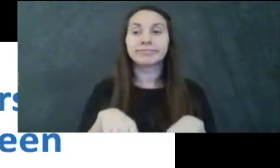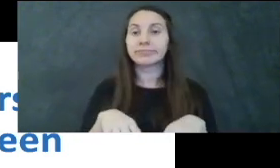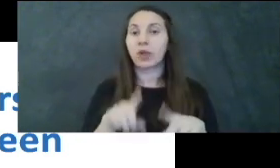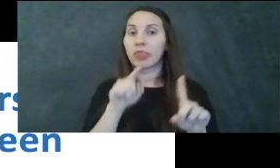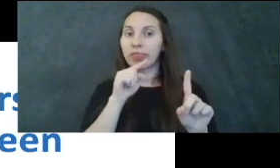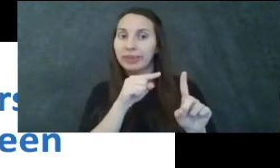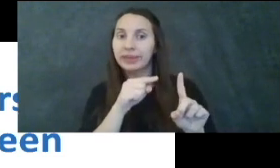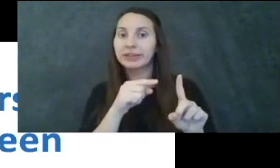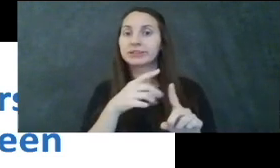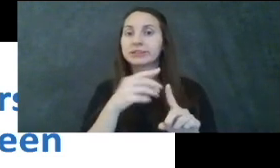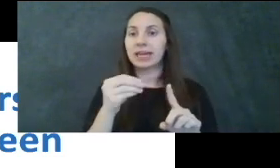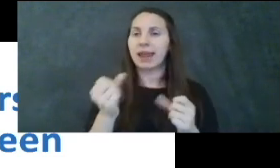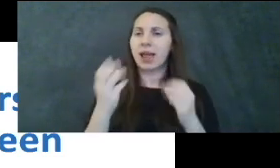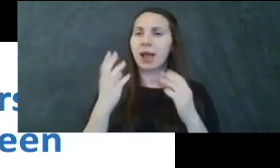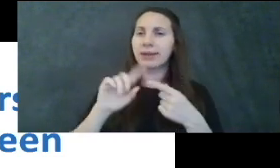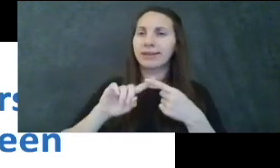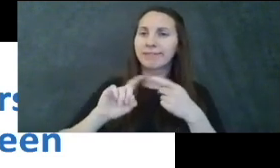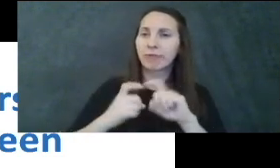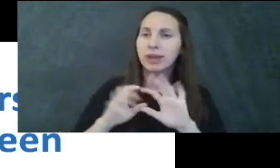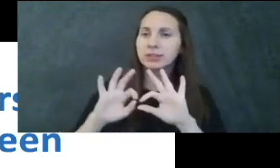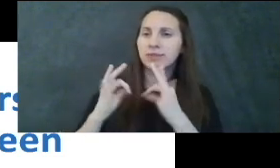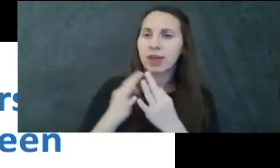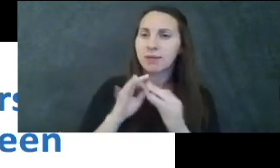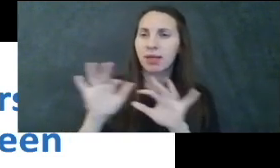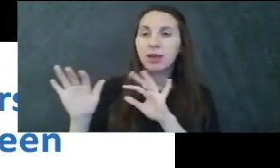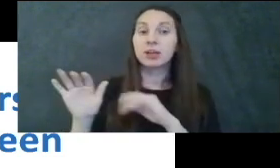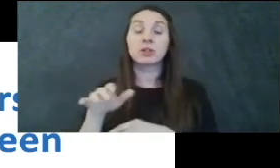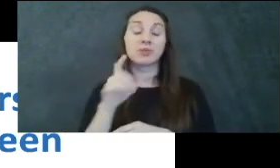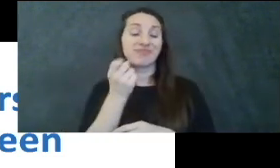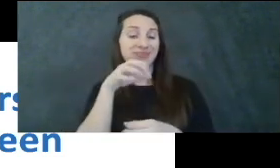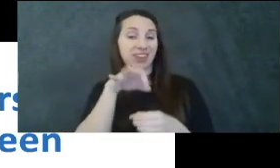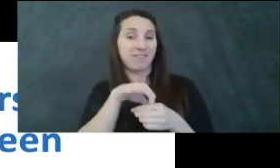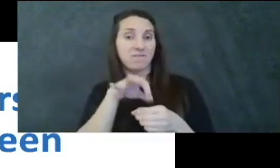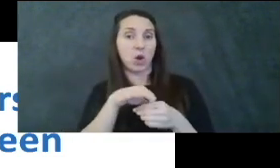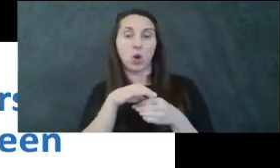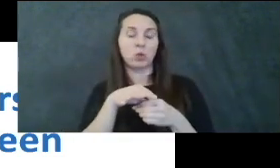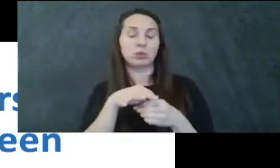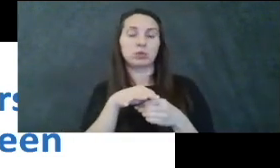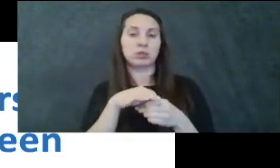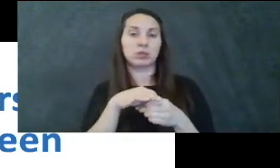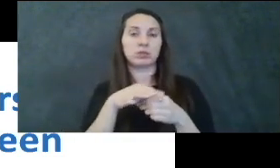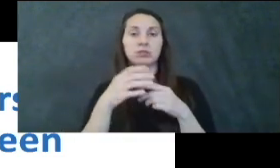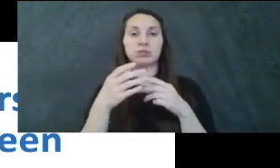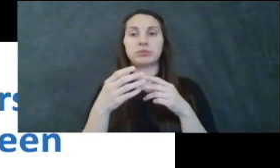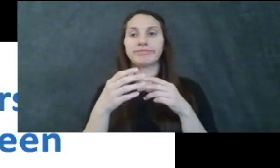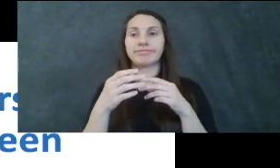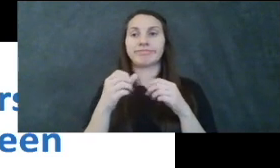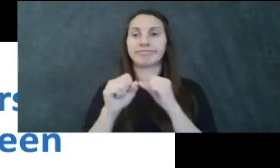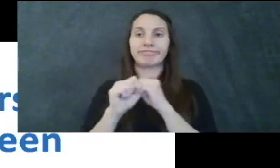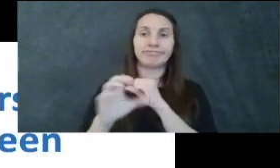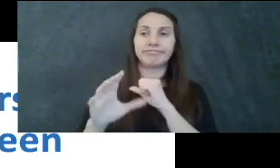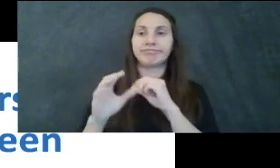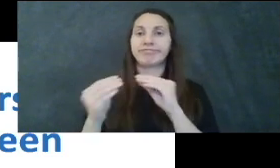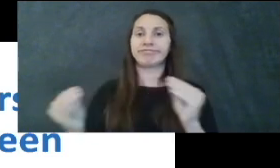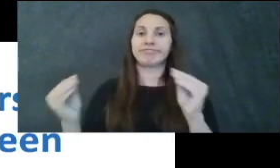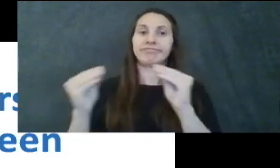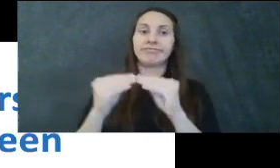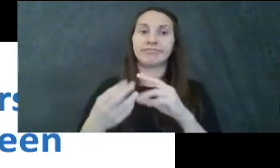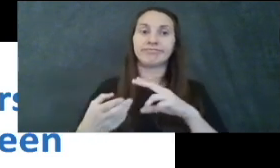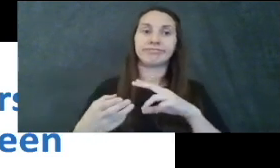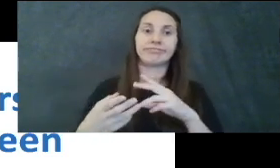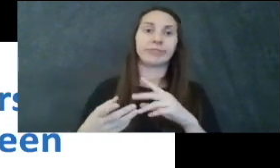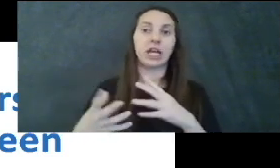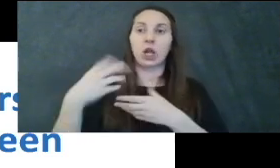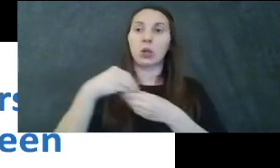beyond just the immediate family to friends as well, particularly in the